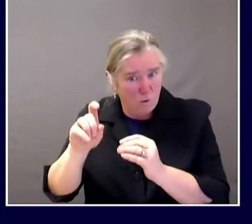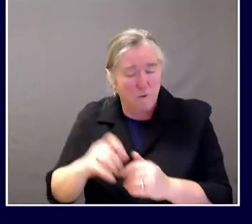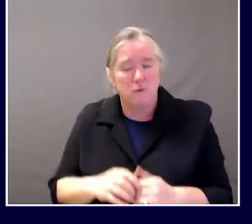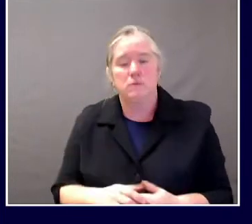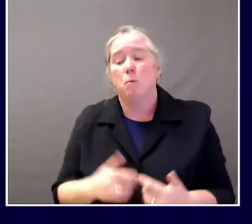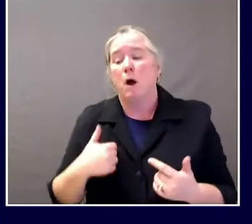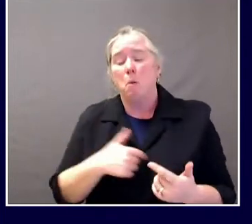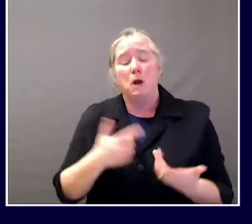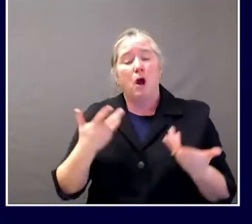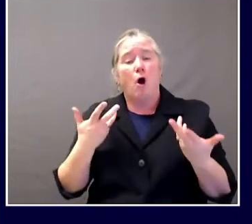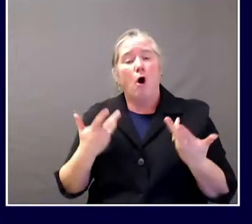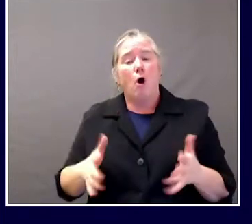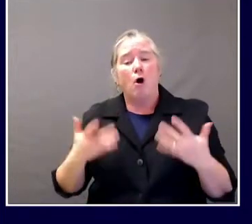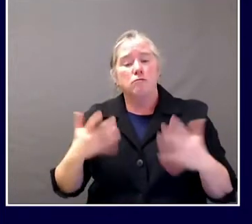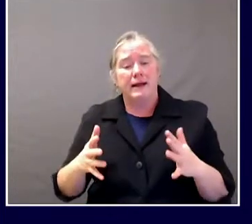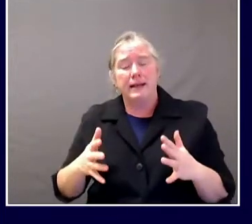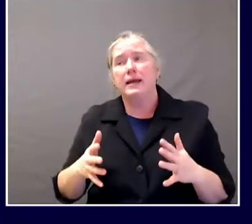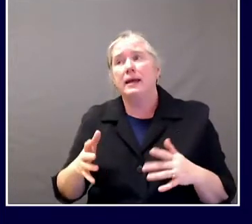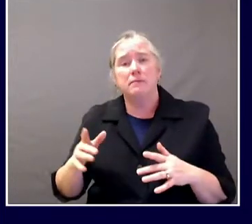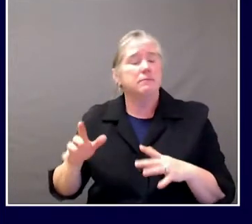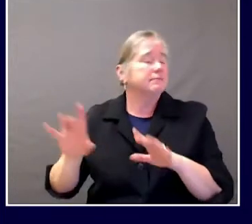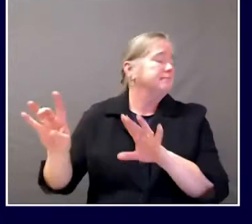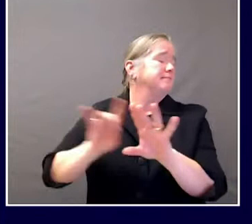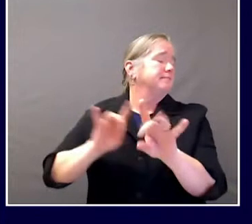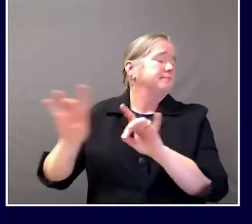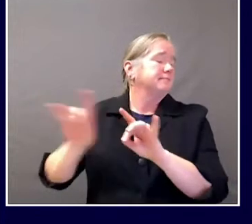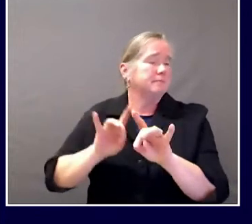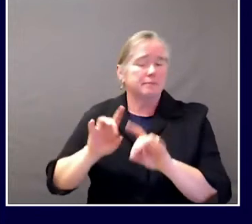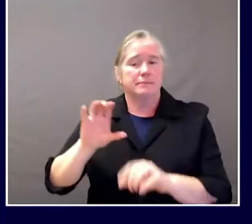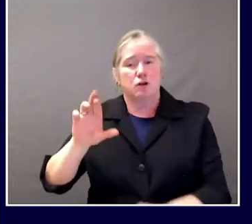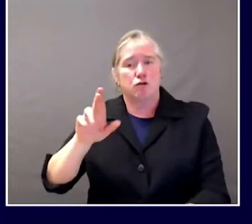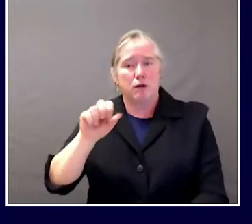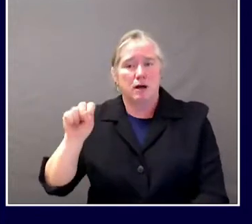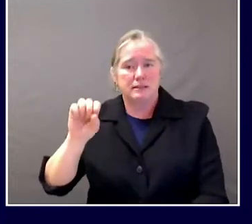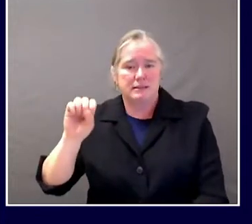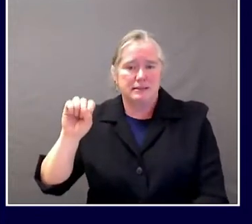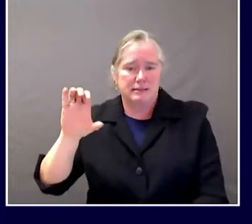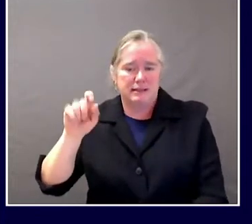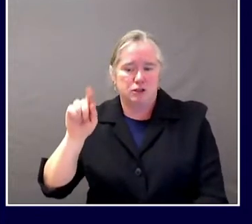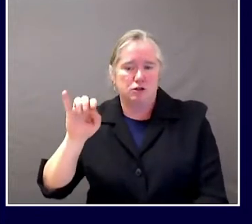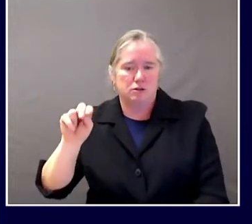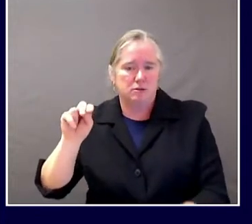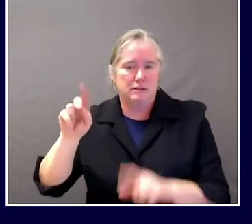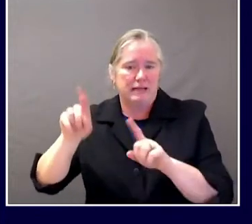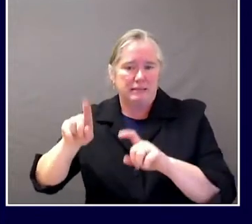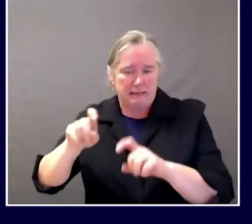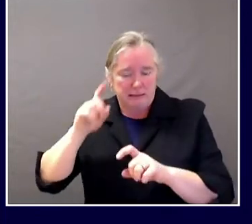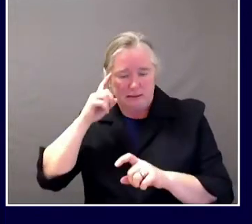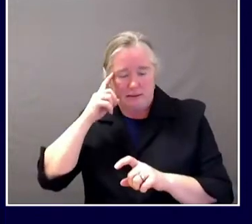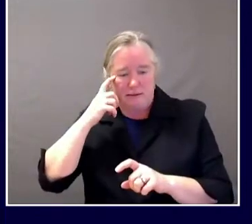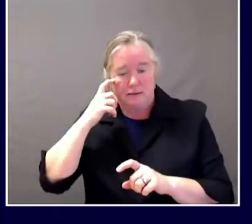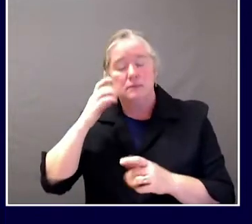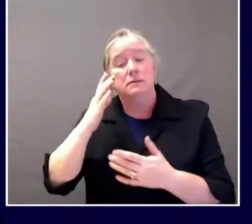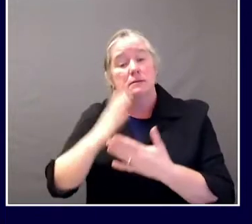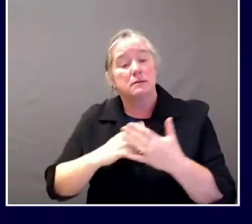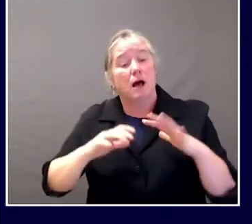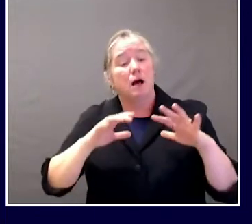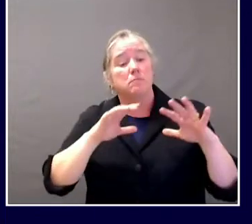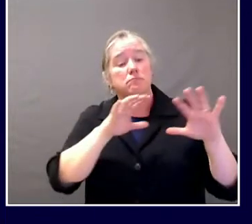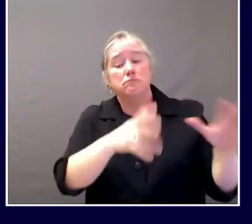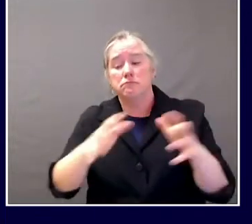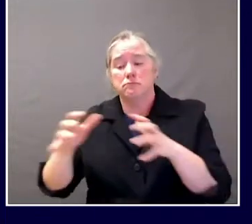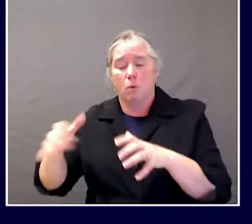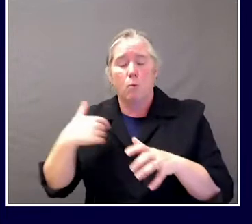of cross-sectional testing. That is to say, looking at populations we know to be at high risk for